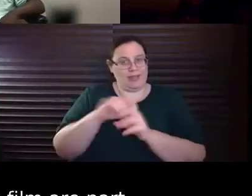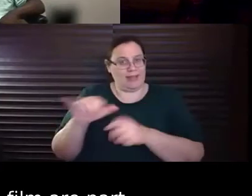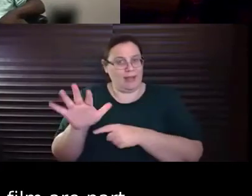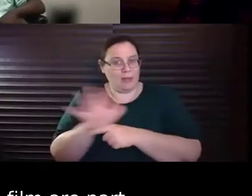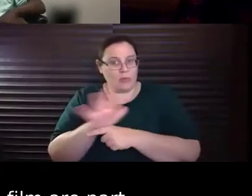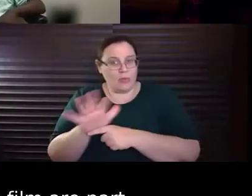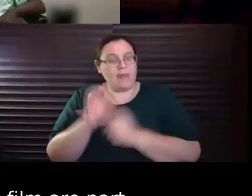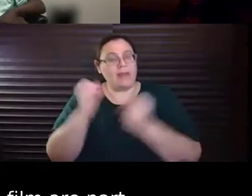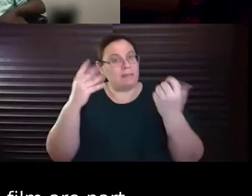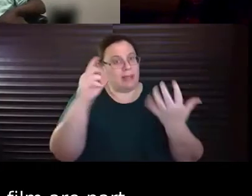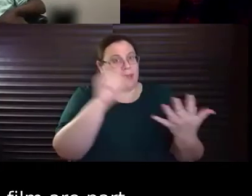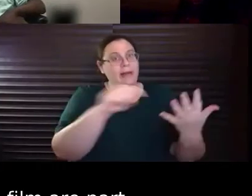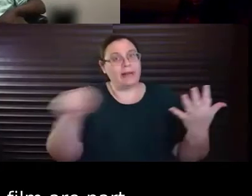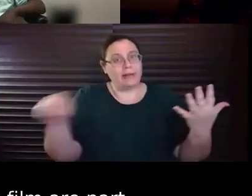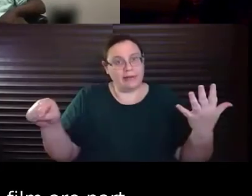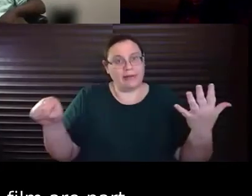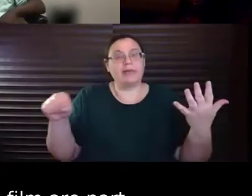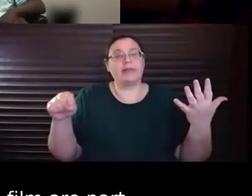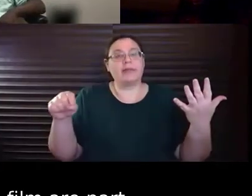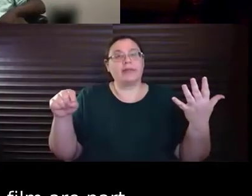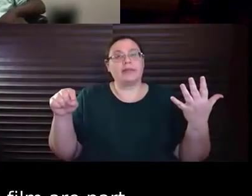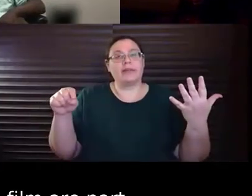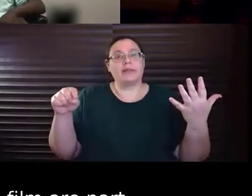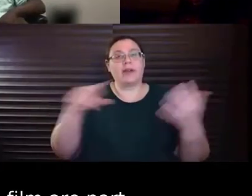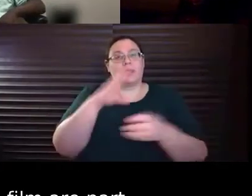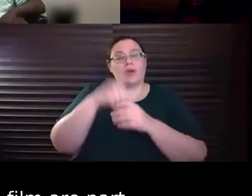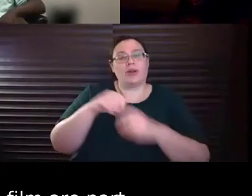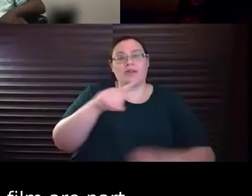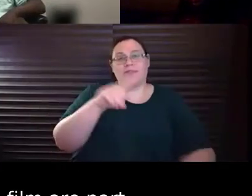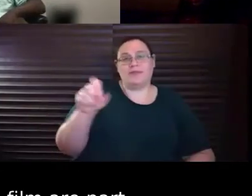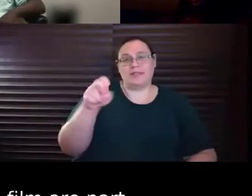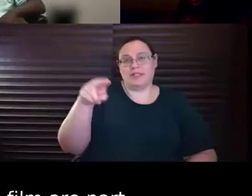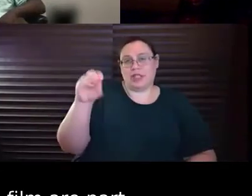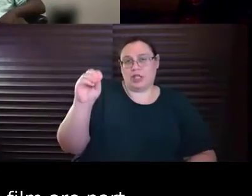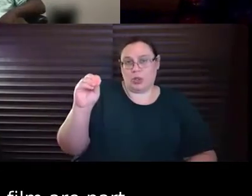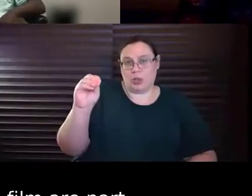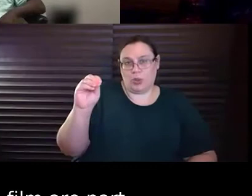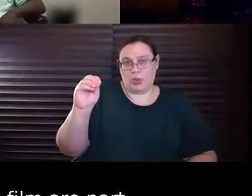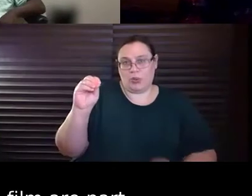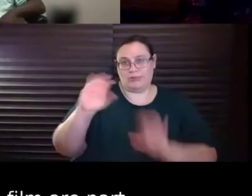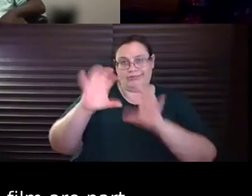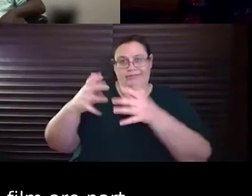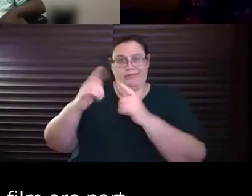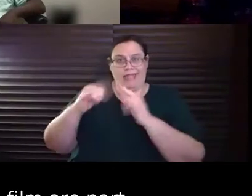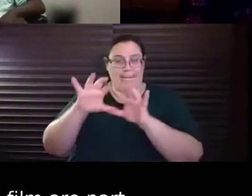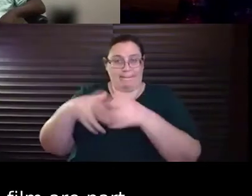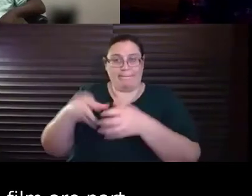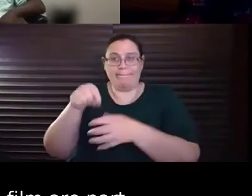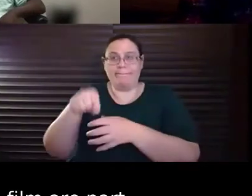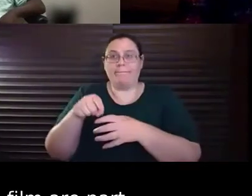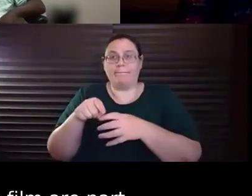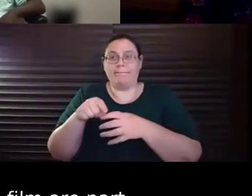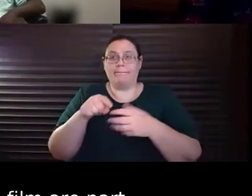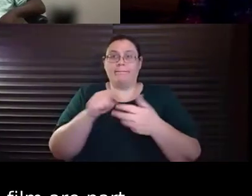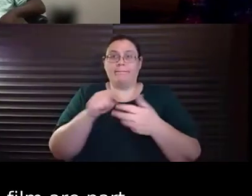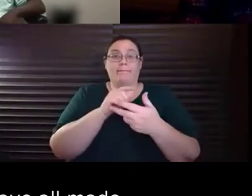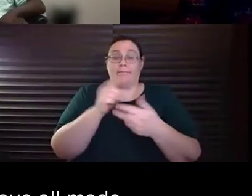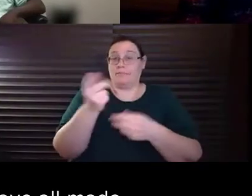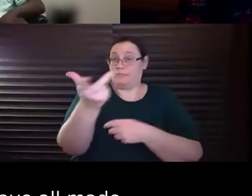are part of Xeno, and so all three of